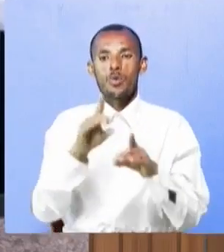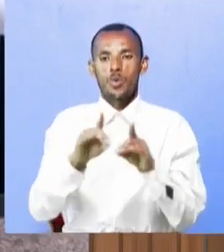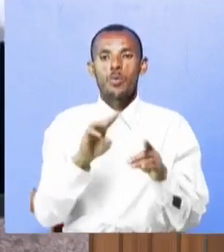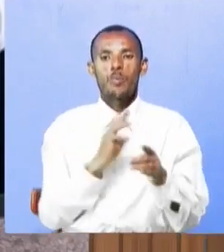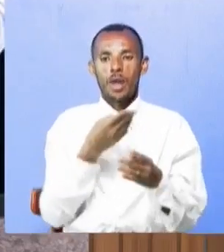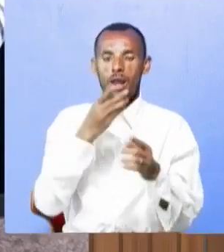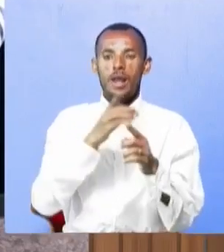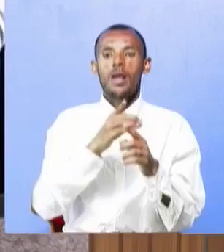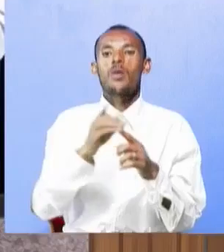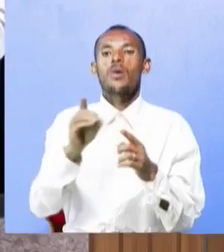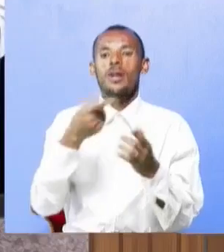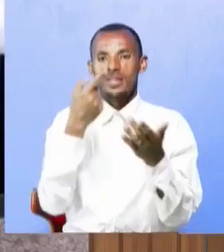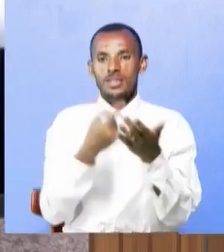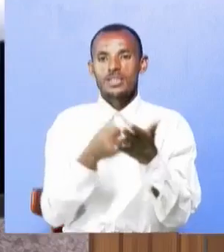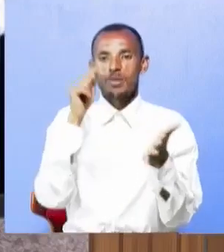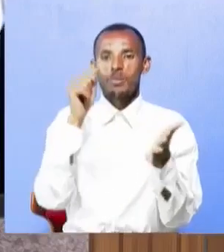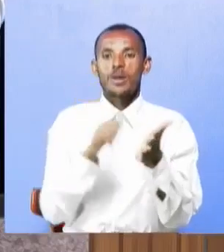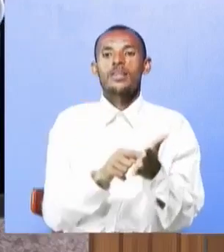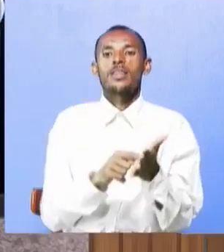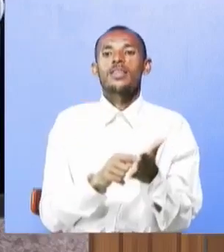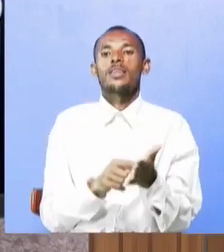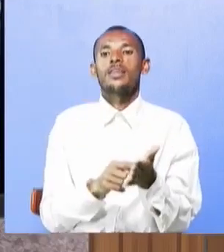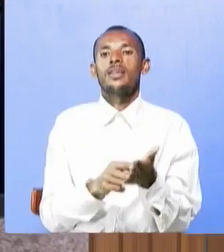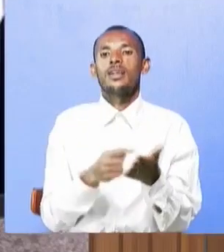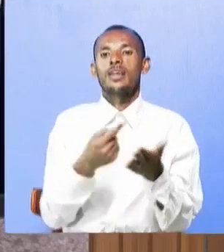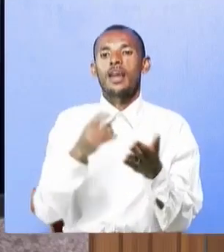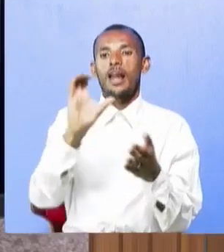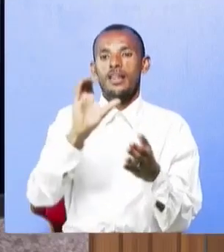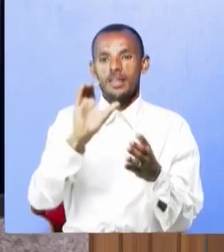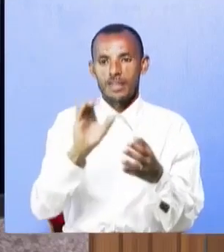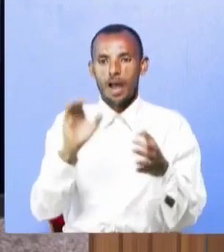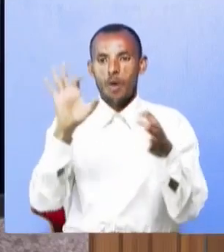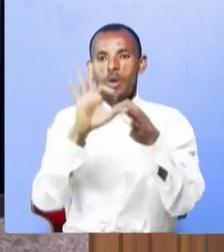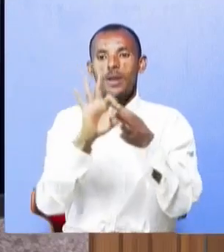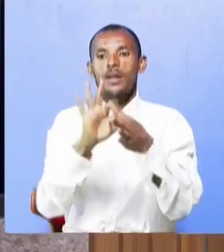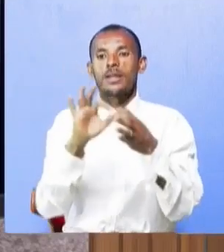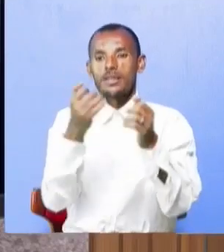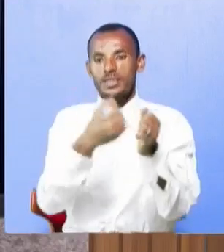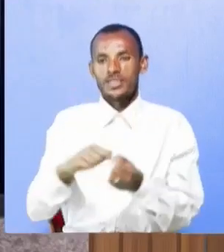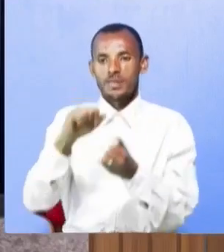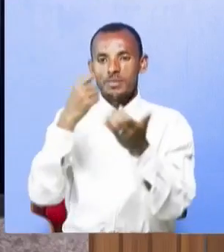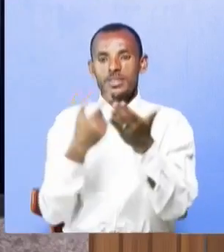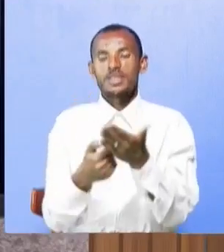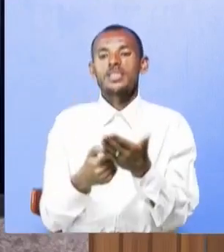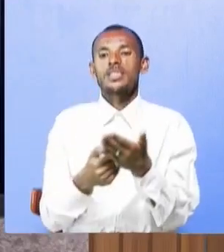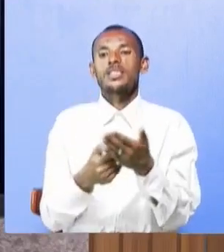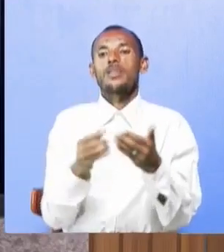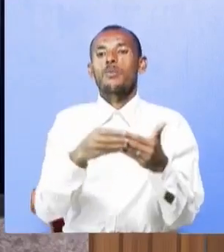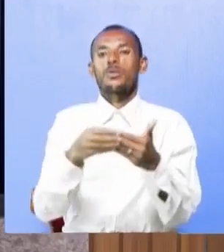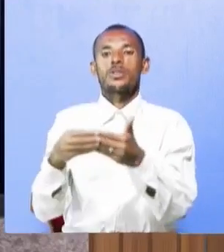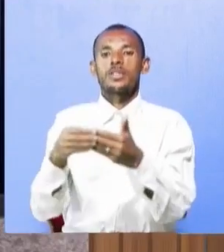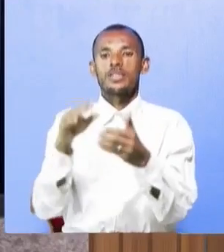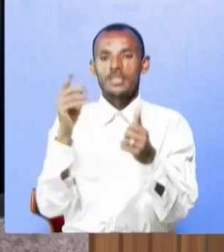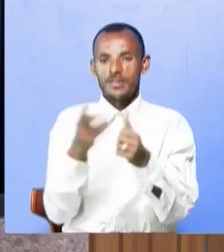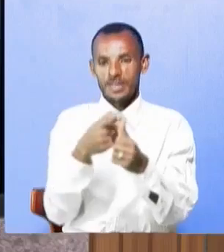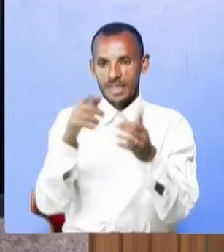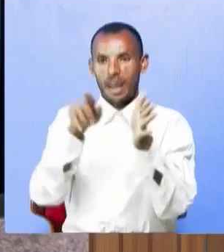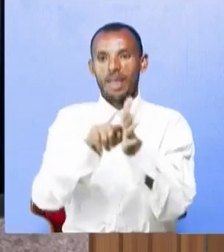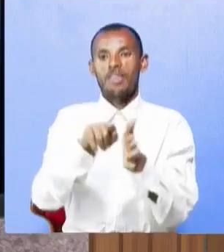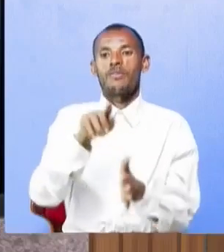point in this Cartesian coordinate system? This is the procedure. The first entry is